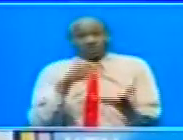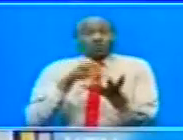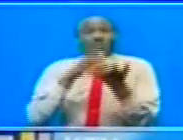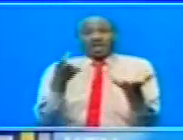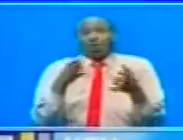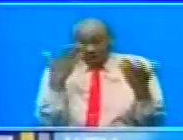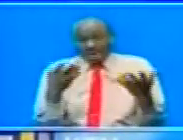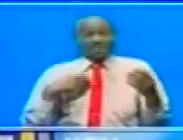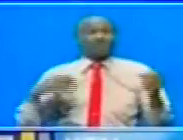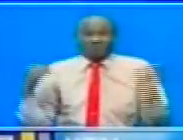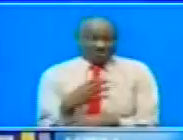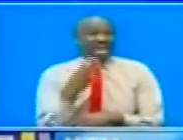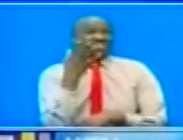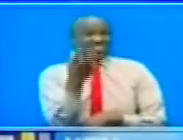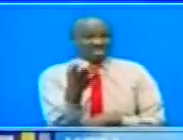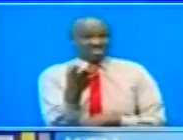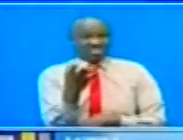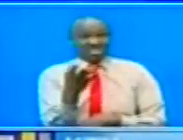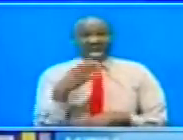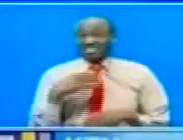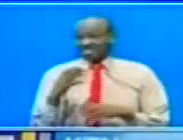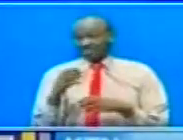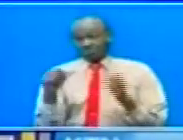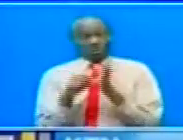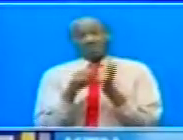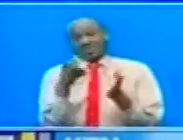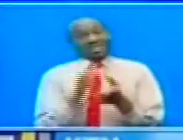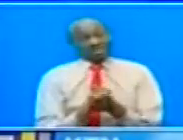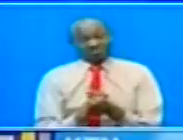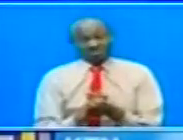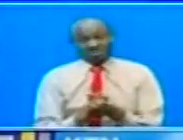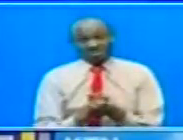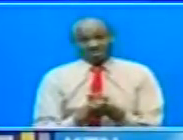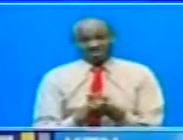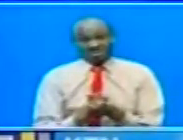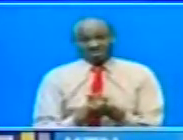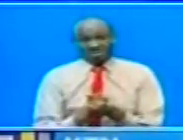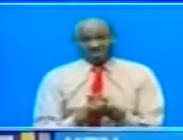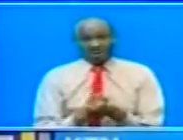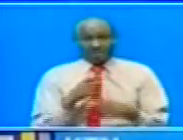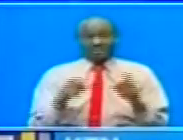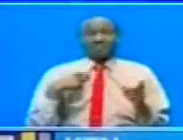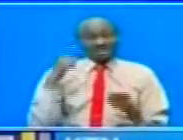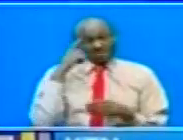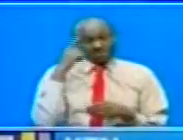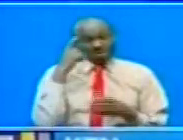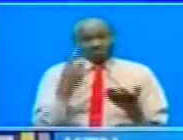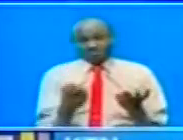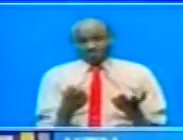of the tension and the insecurity that was going on. But when we called